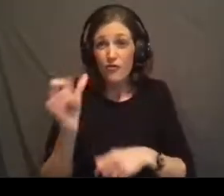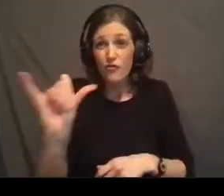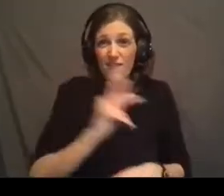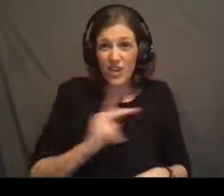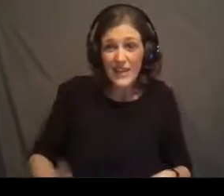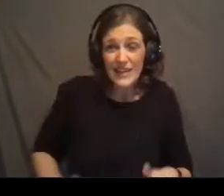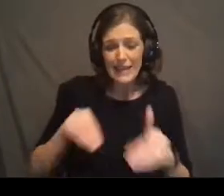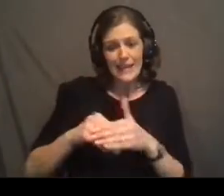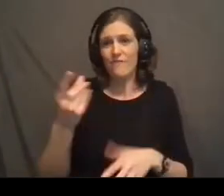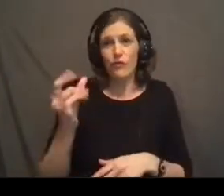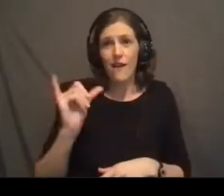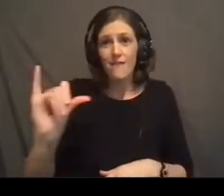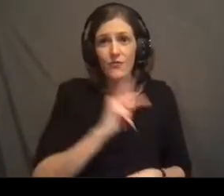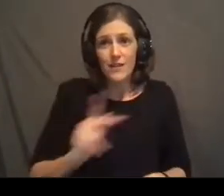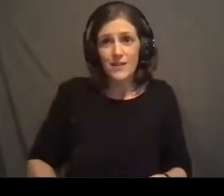a forever kingdom.